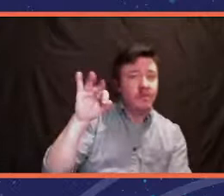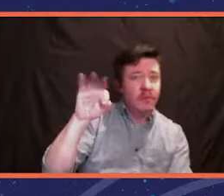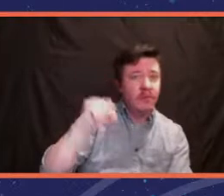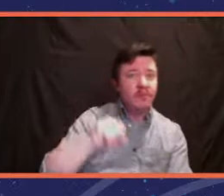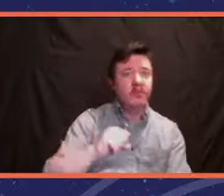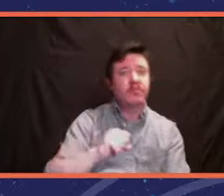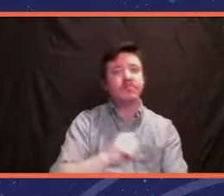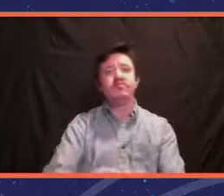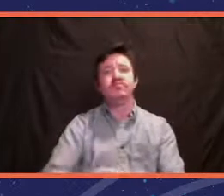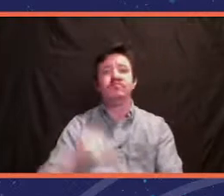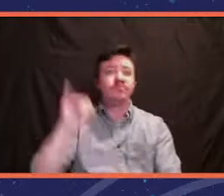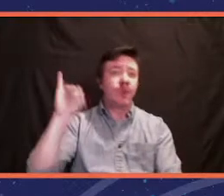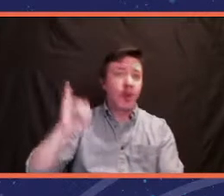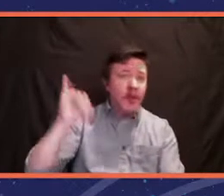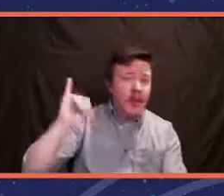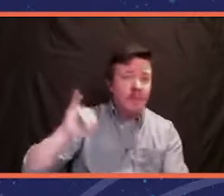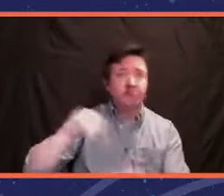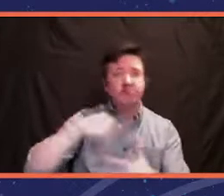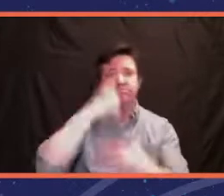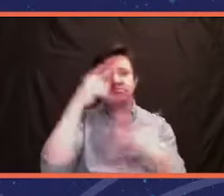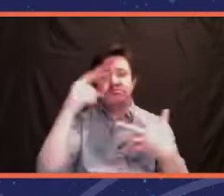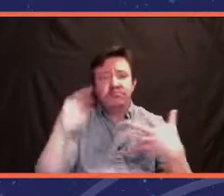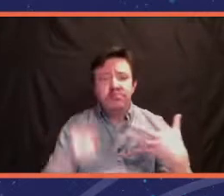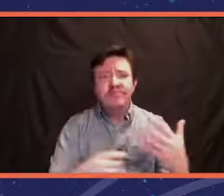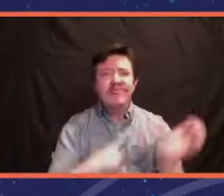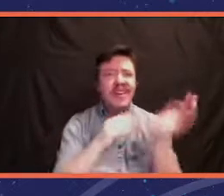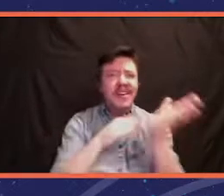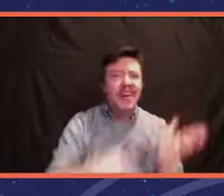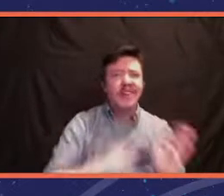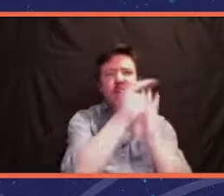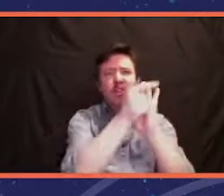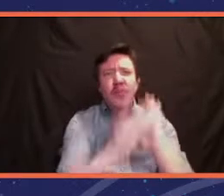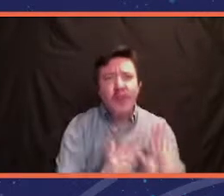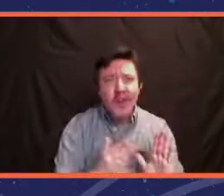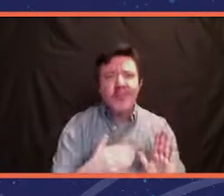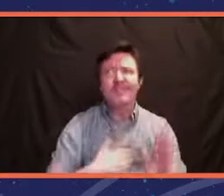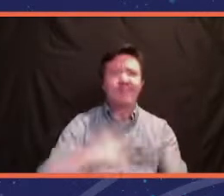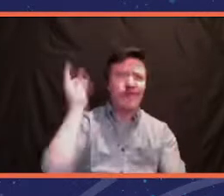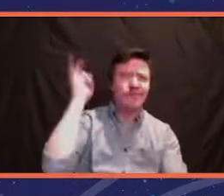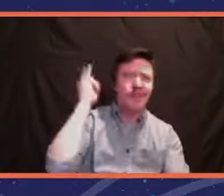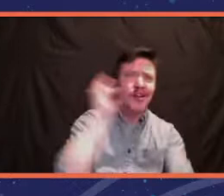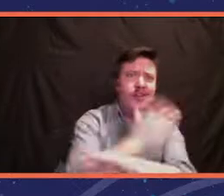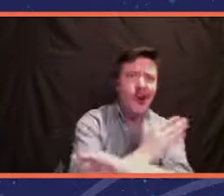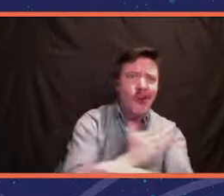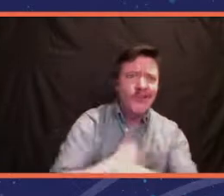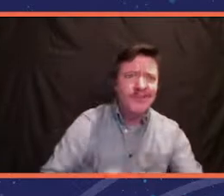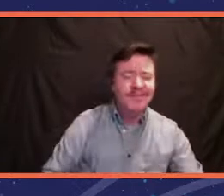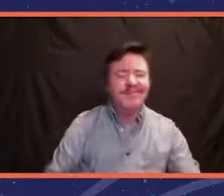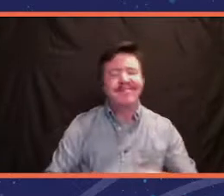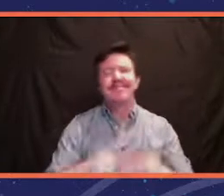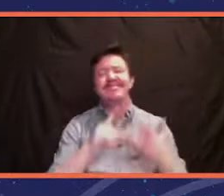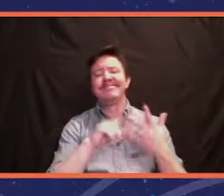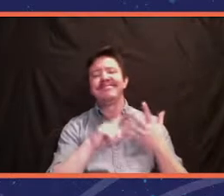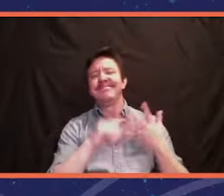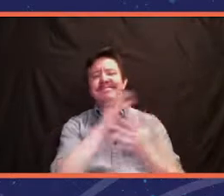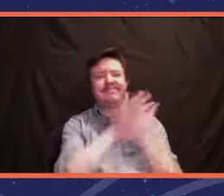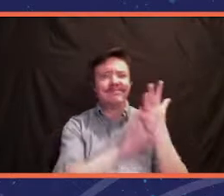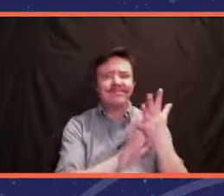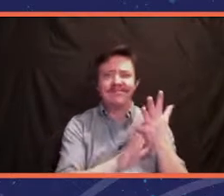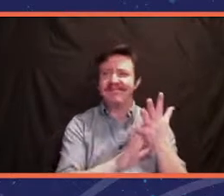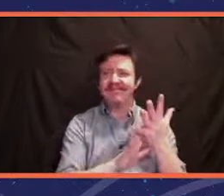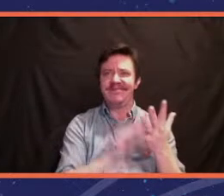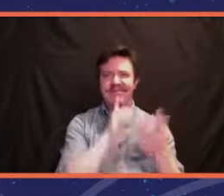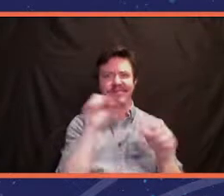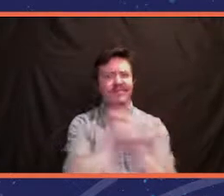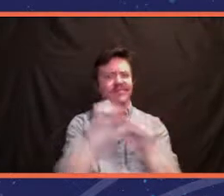Oakland, doctors and lawyers and rock stars, and be able to create some